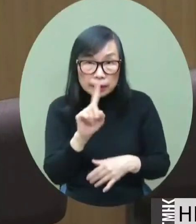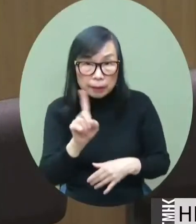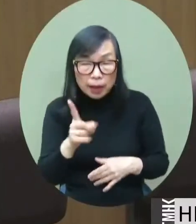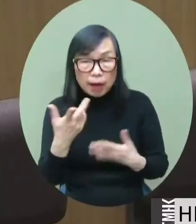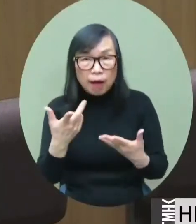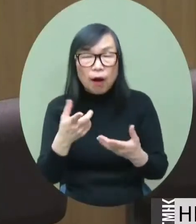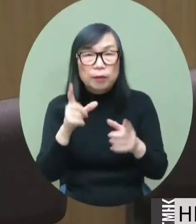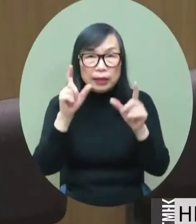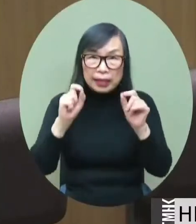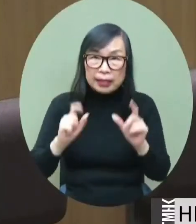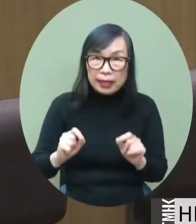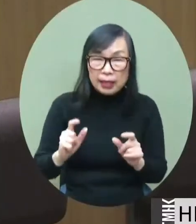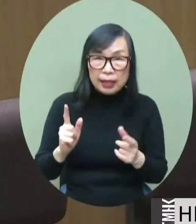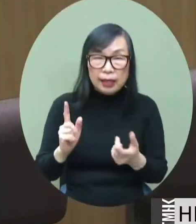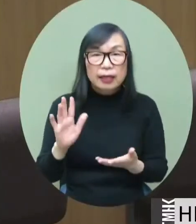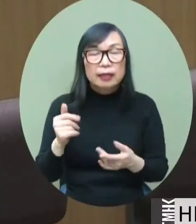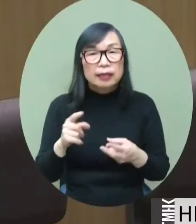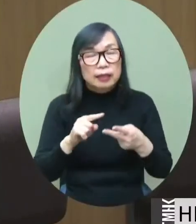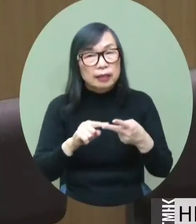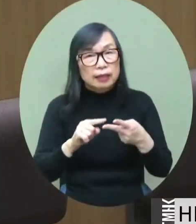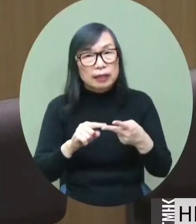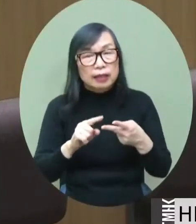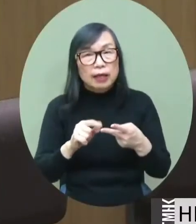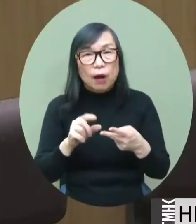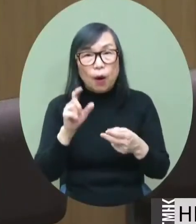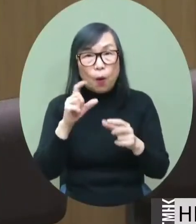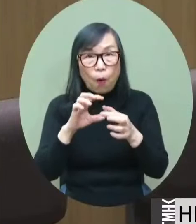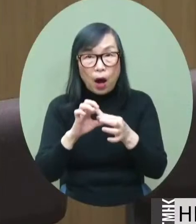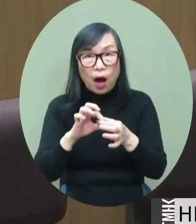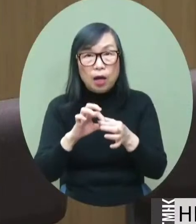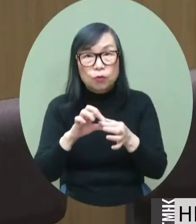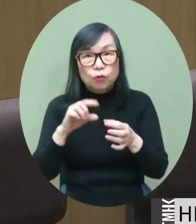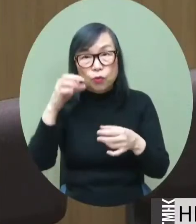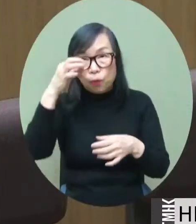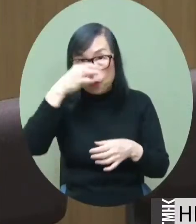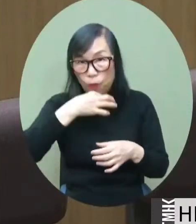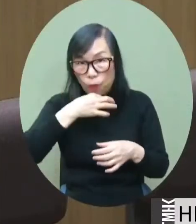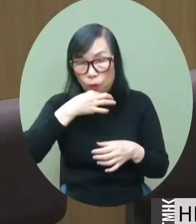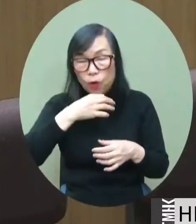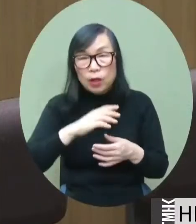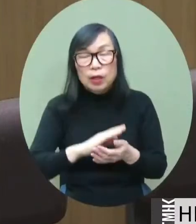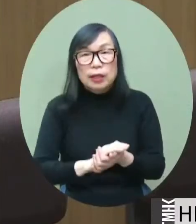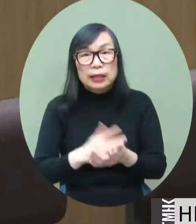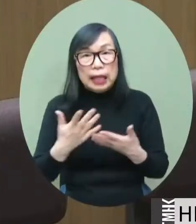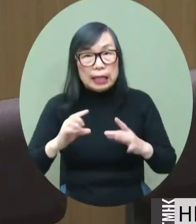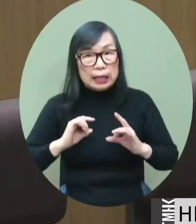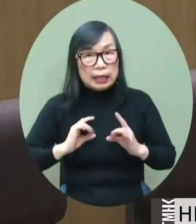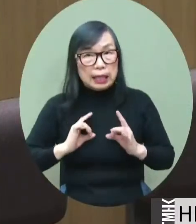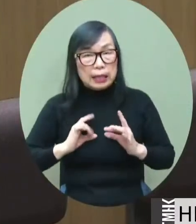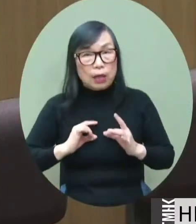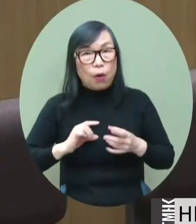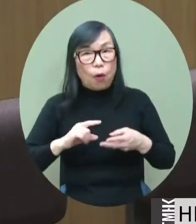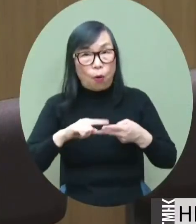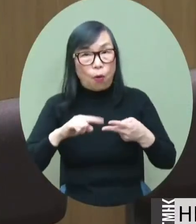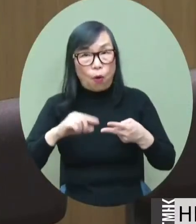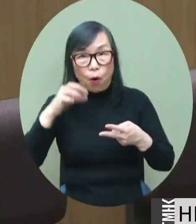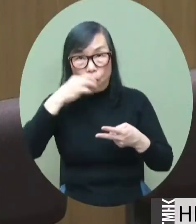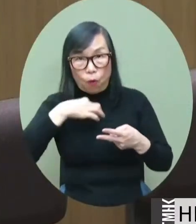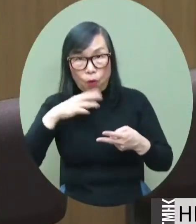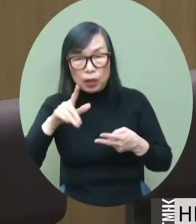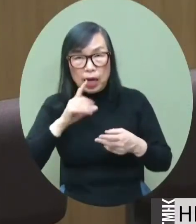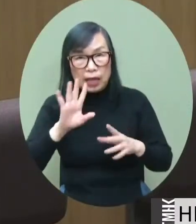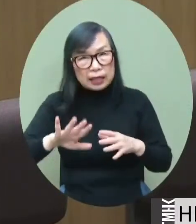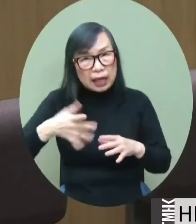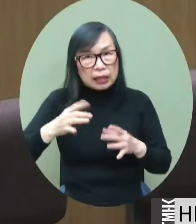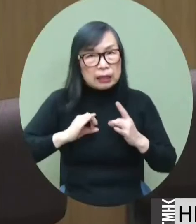April? Do you think that the extent of the drop is significant or not? And then I have a question on the oral drugs. Private doctors can